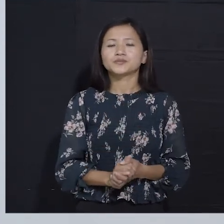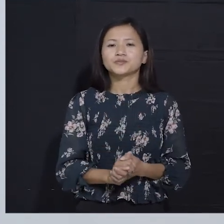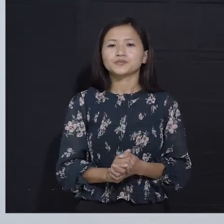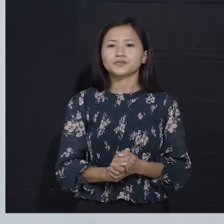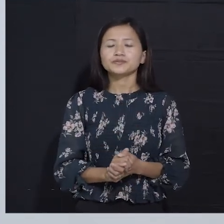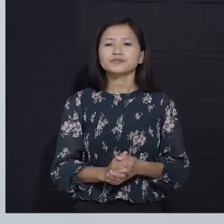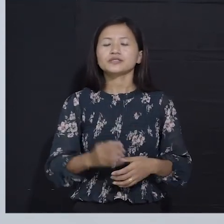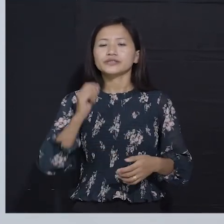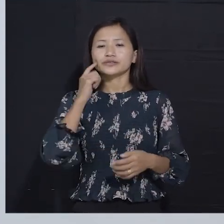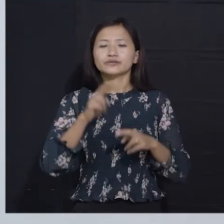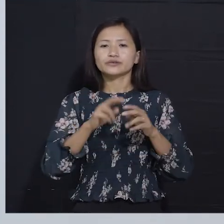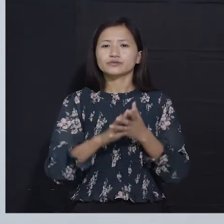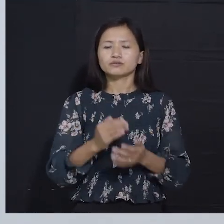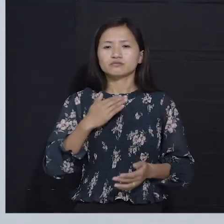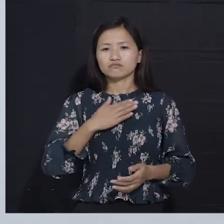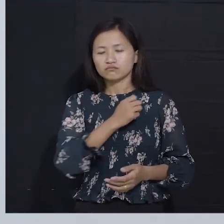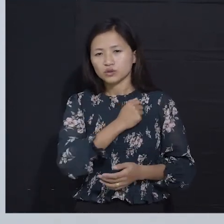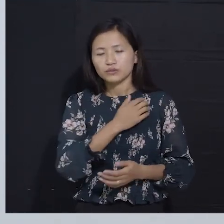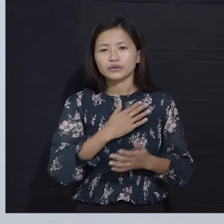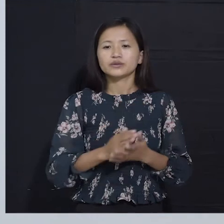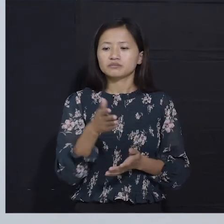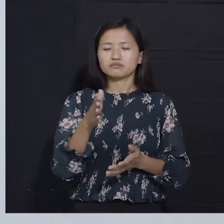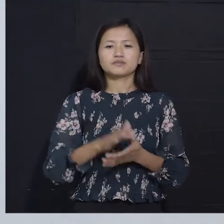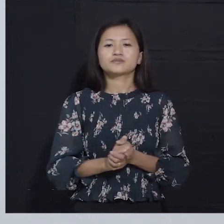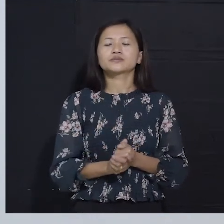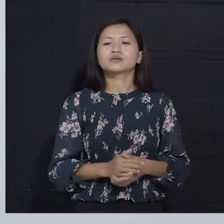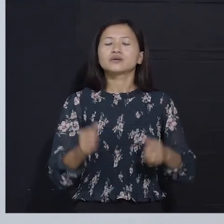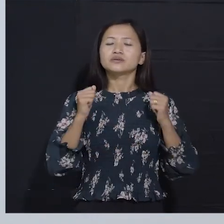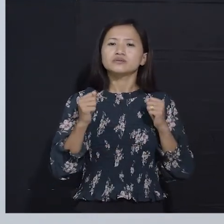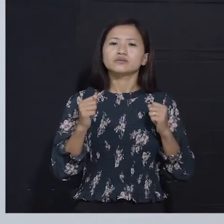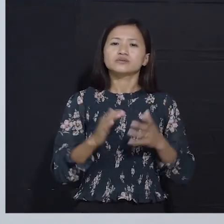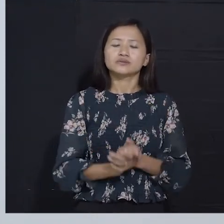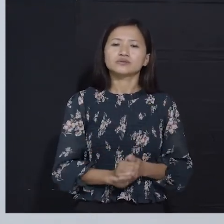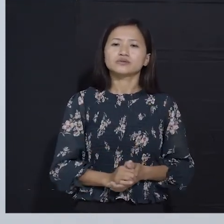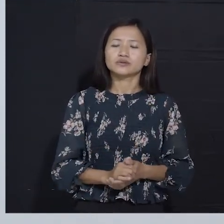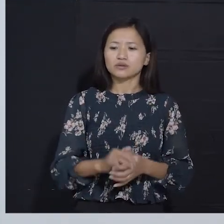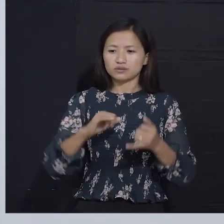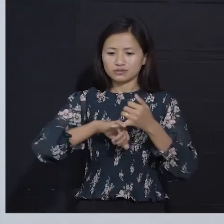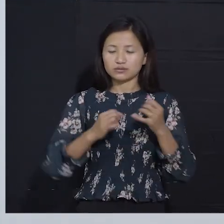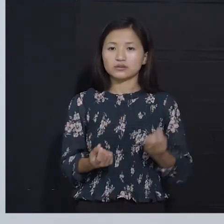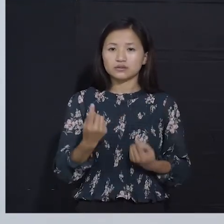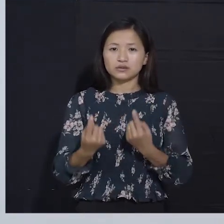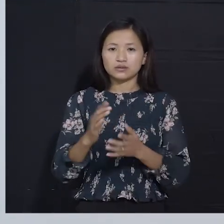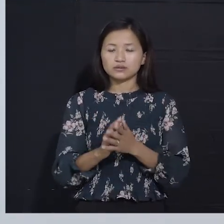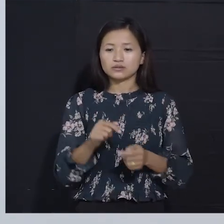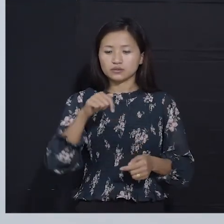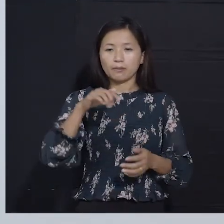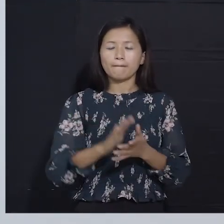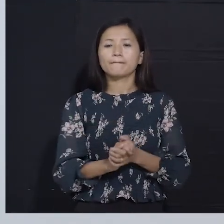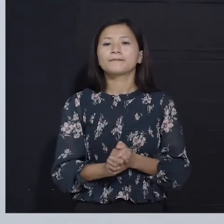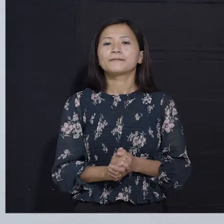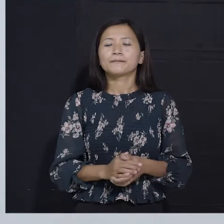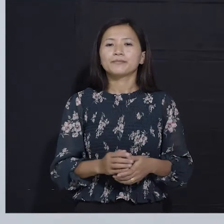Even if others tell you something, you don't want to obey that because you are in a difficult situation at that moment. And so the pig began to